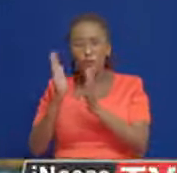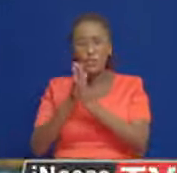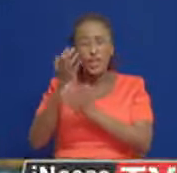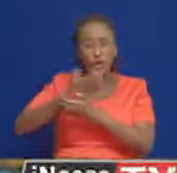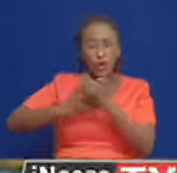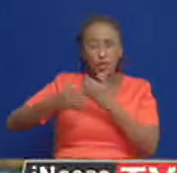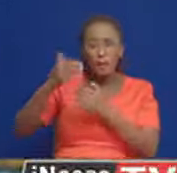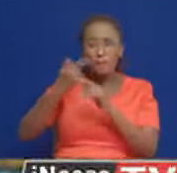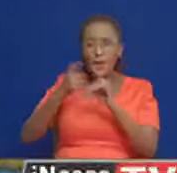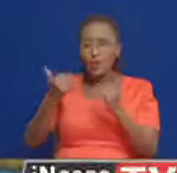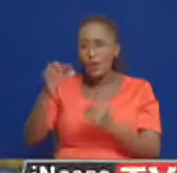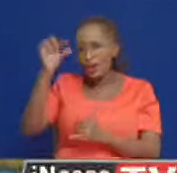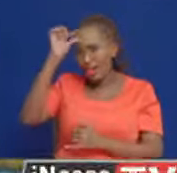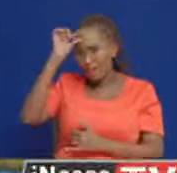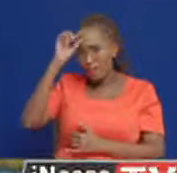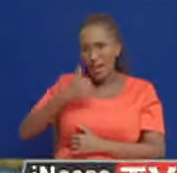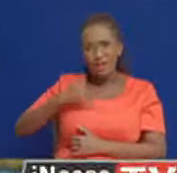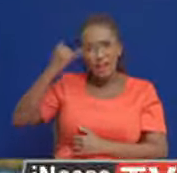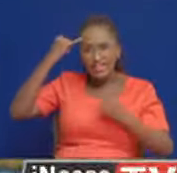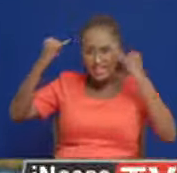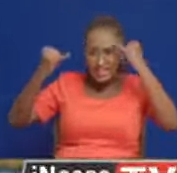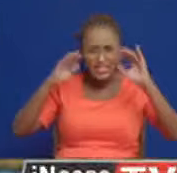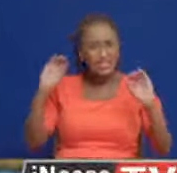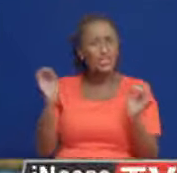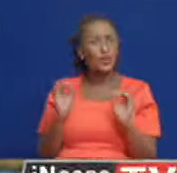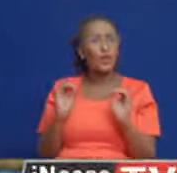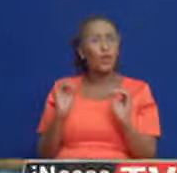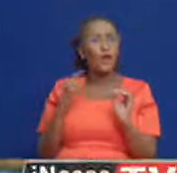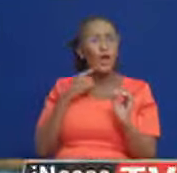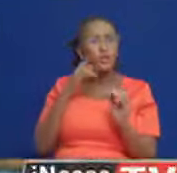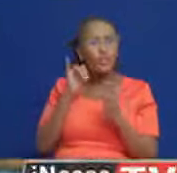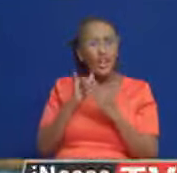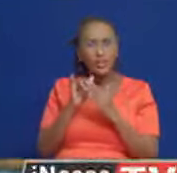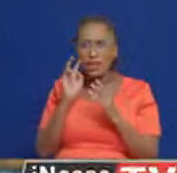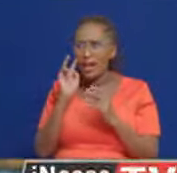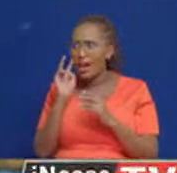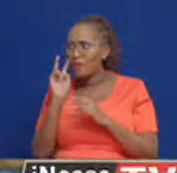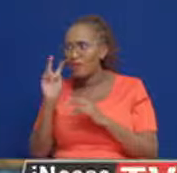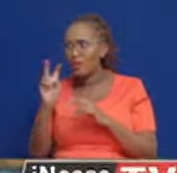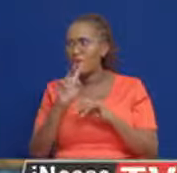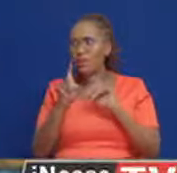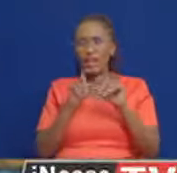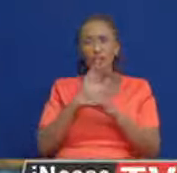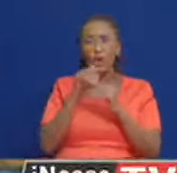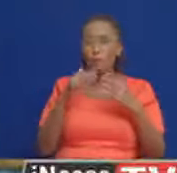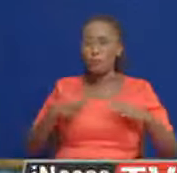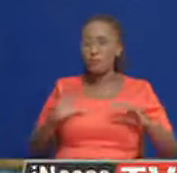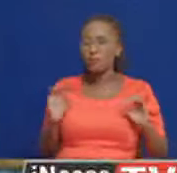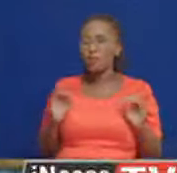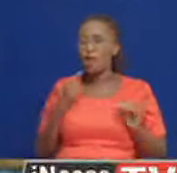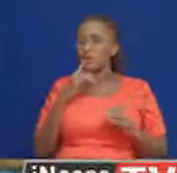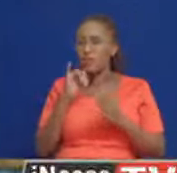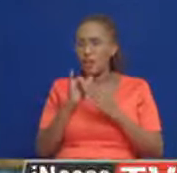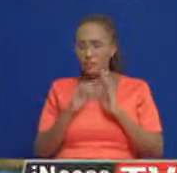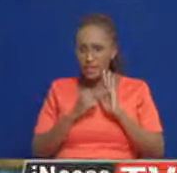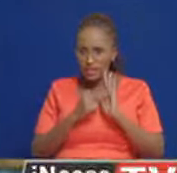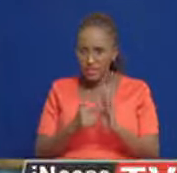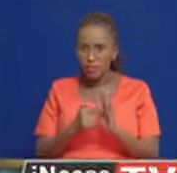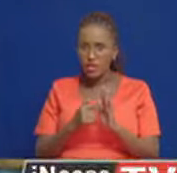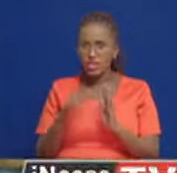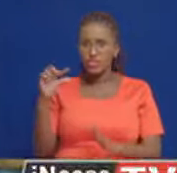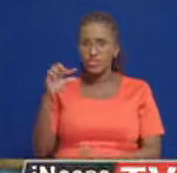not have monopoly ideas. Hawana. So ni uzuri msikize kila mtu. So that, for example, GDP